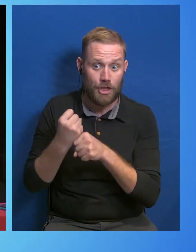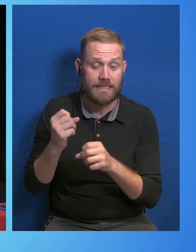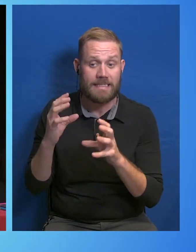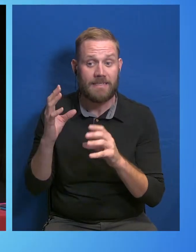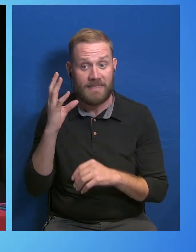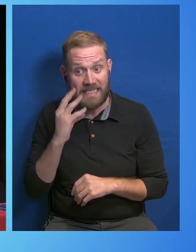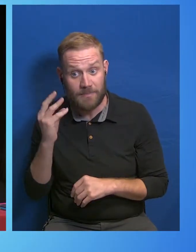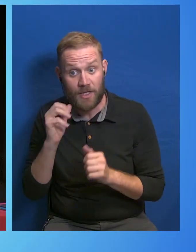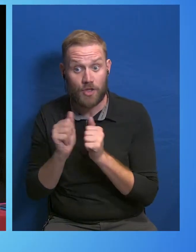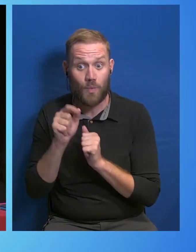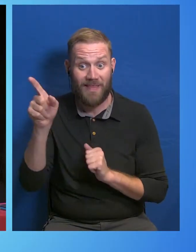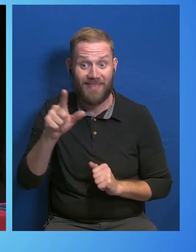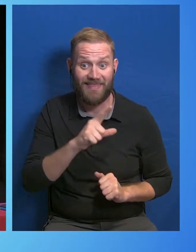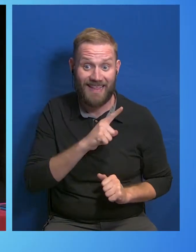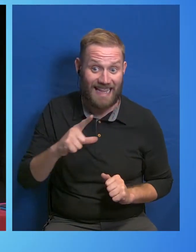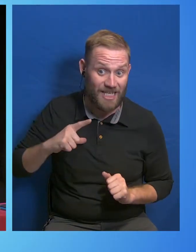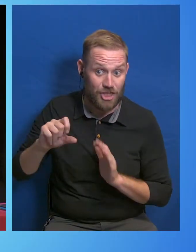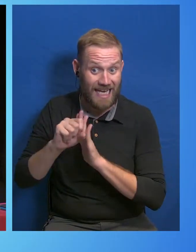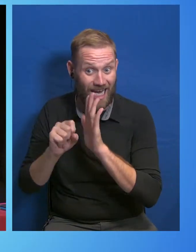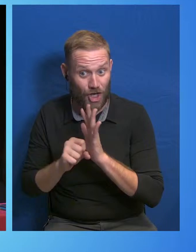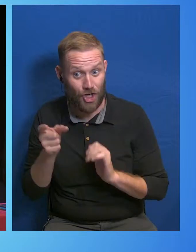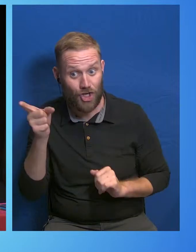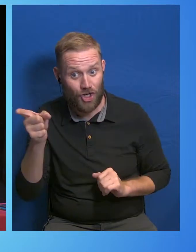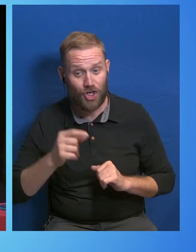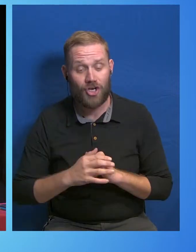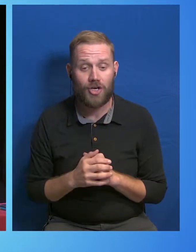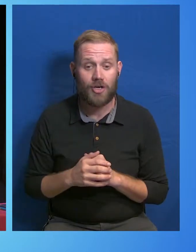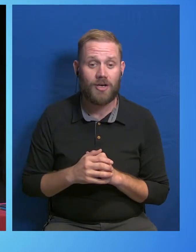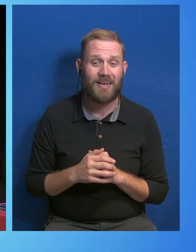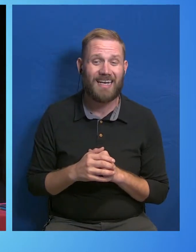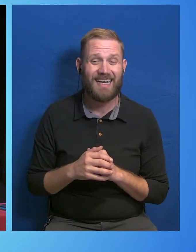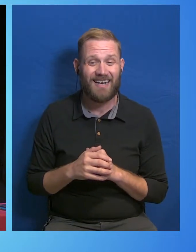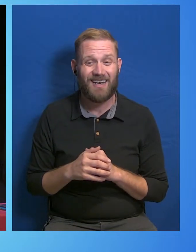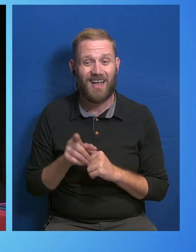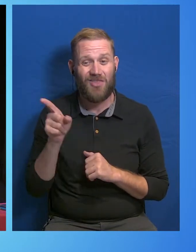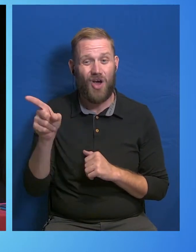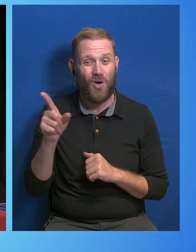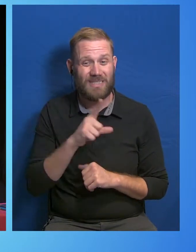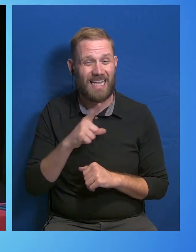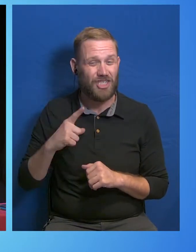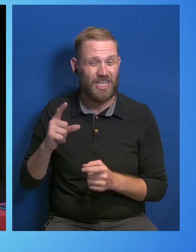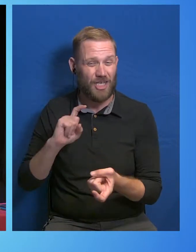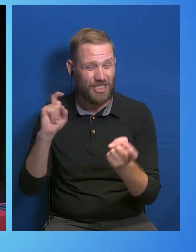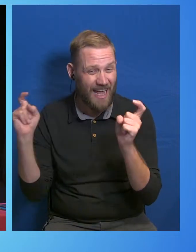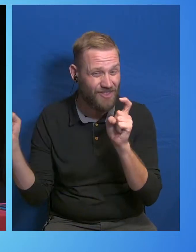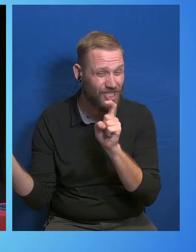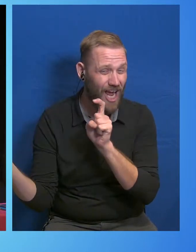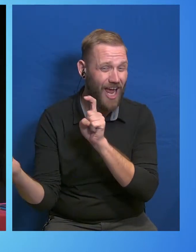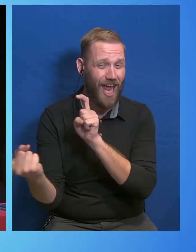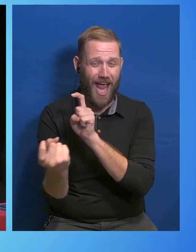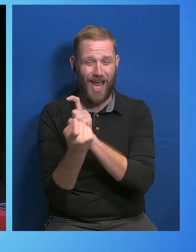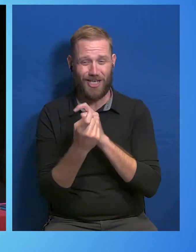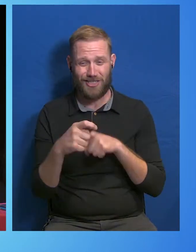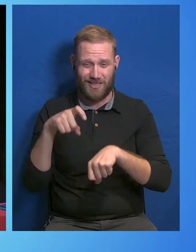state legislature. The state legislature has changed significantly.